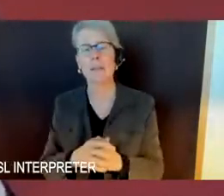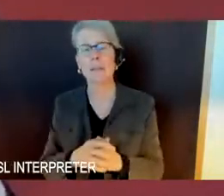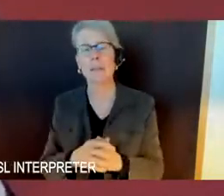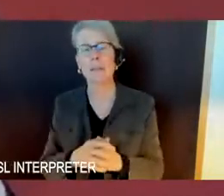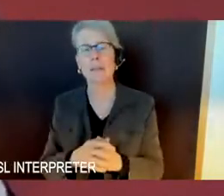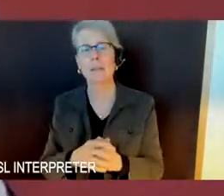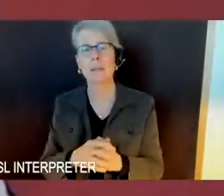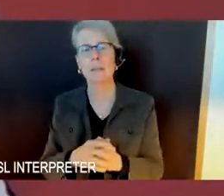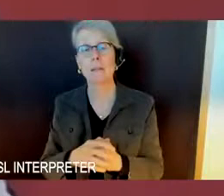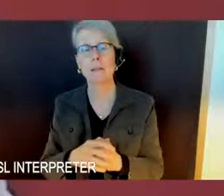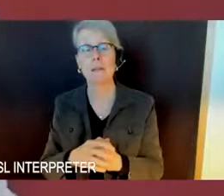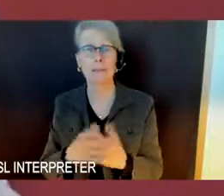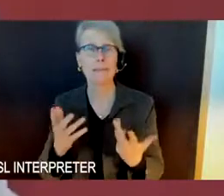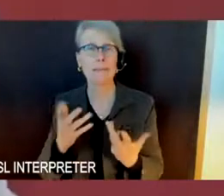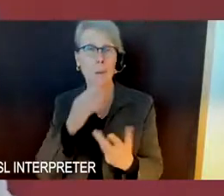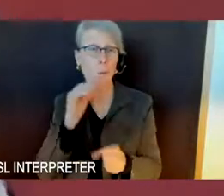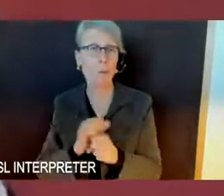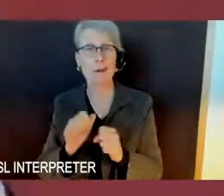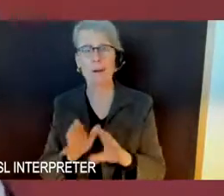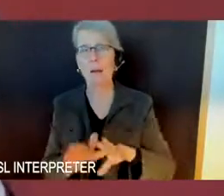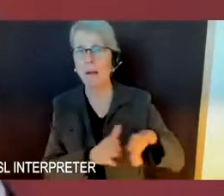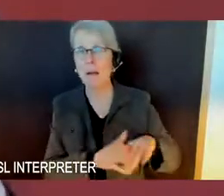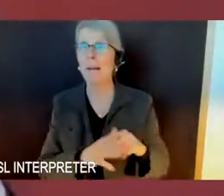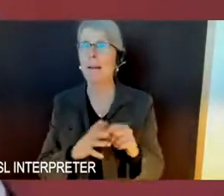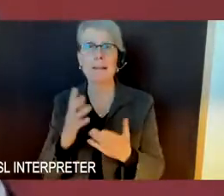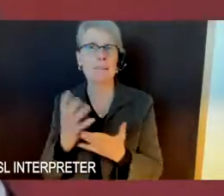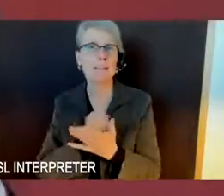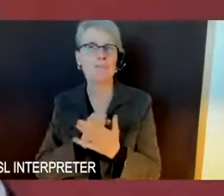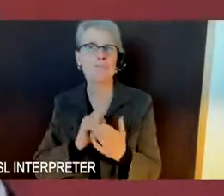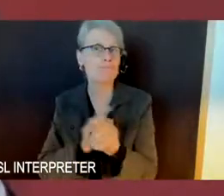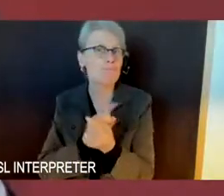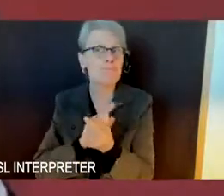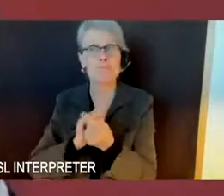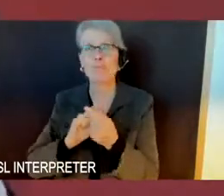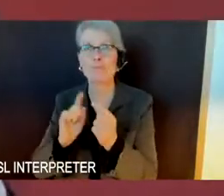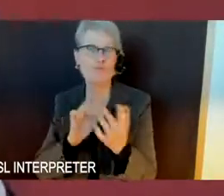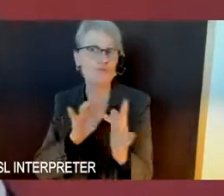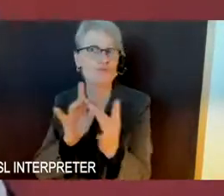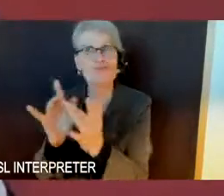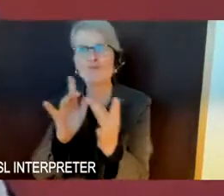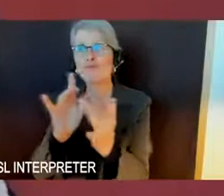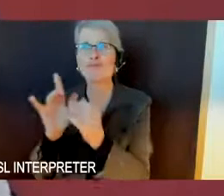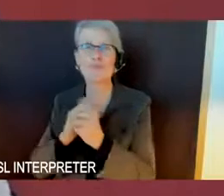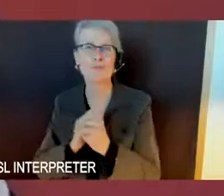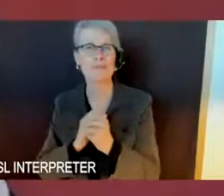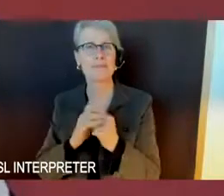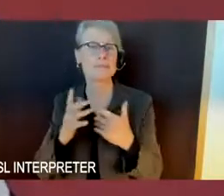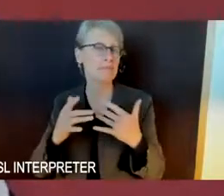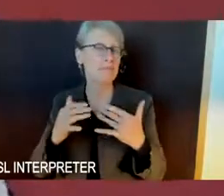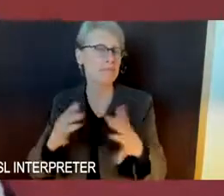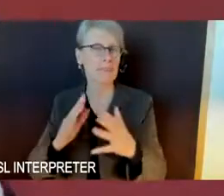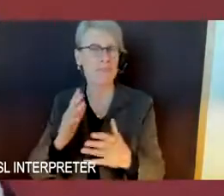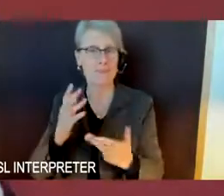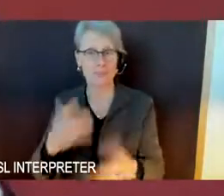that, and often instead of spending as much time on my assignments, I was reaching out to people and building a network.